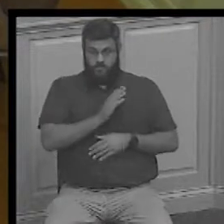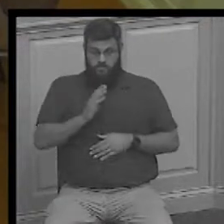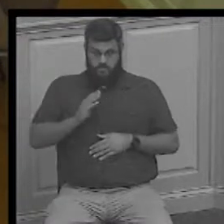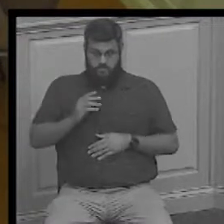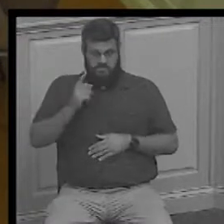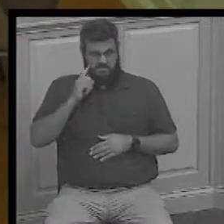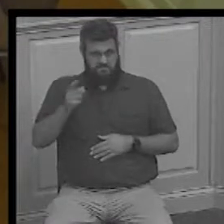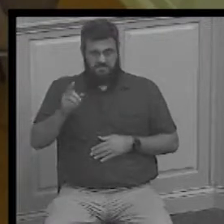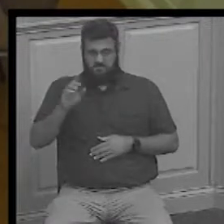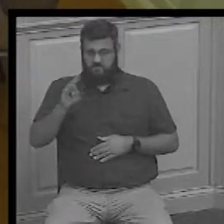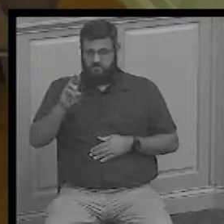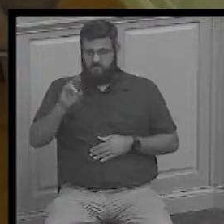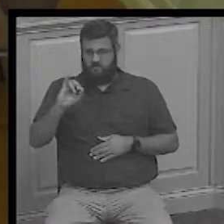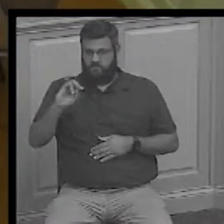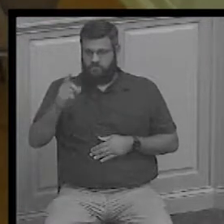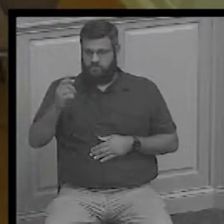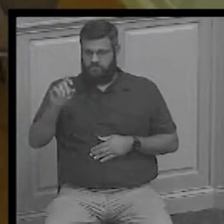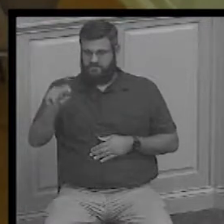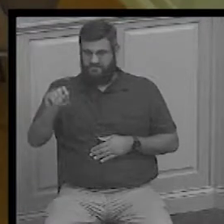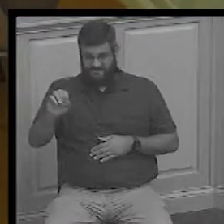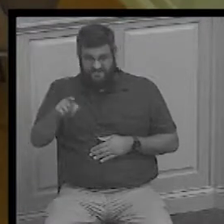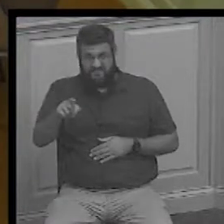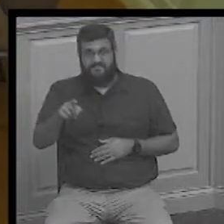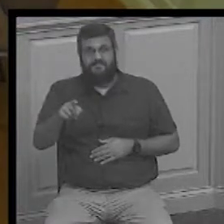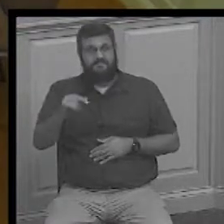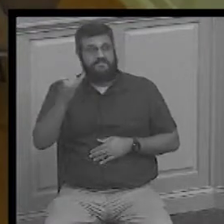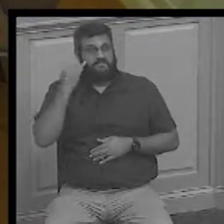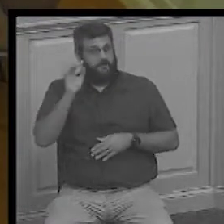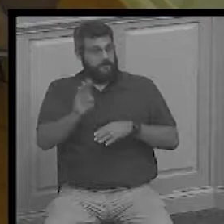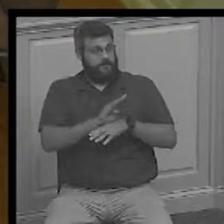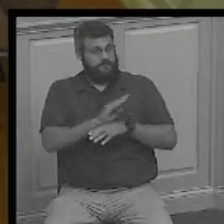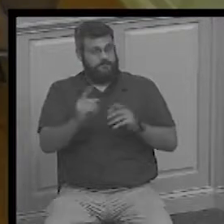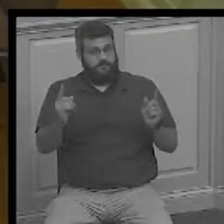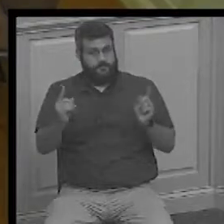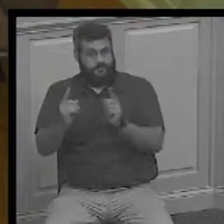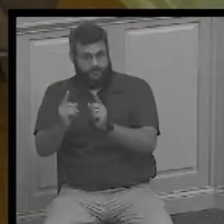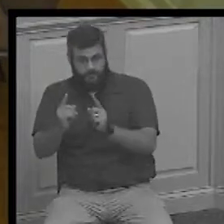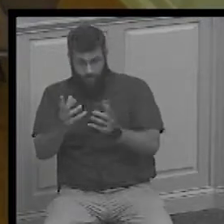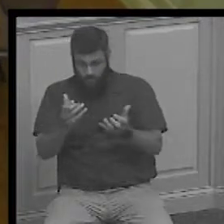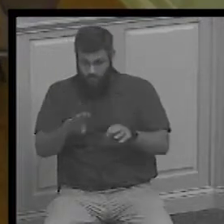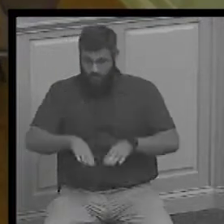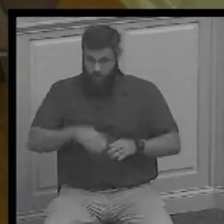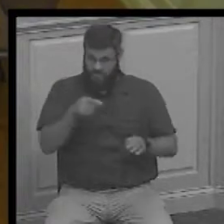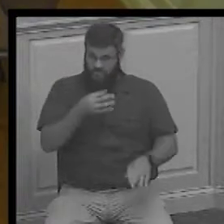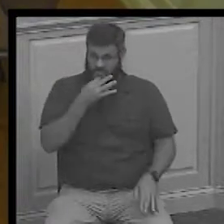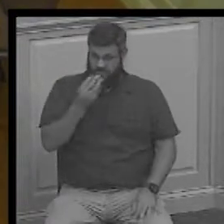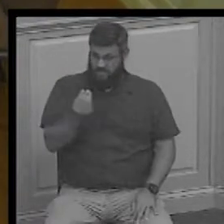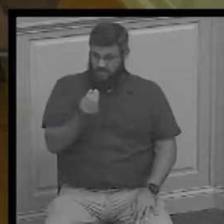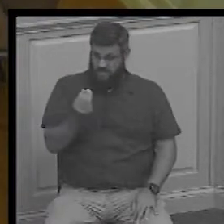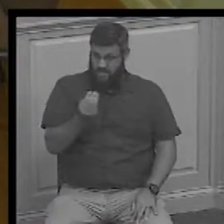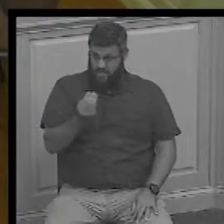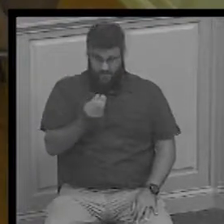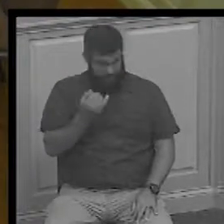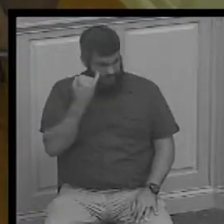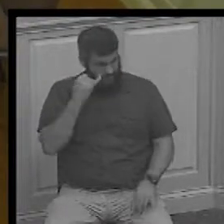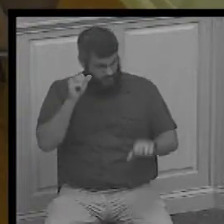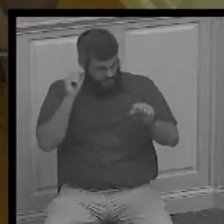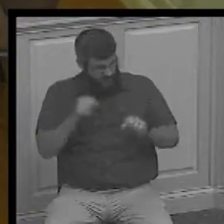would, if we've had a business that needed something and they wanted to open Monday, and we could meet the